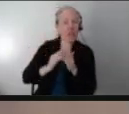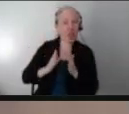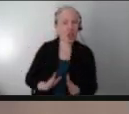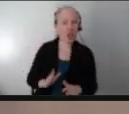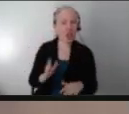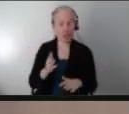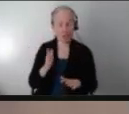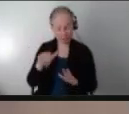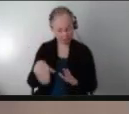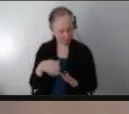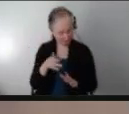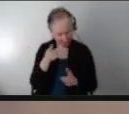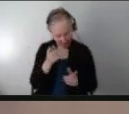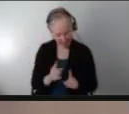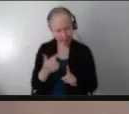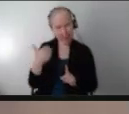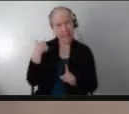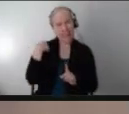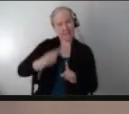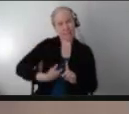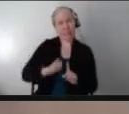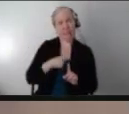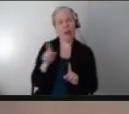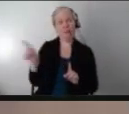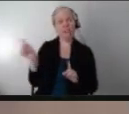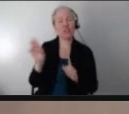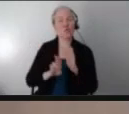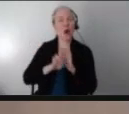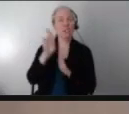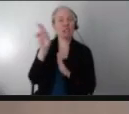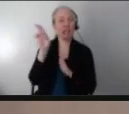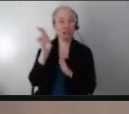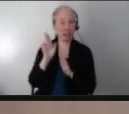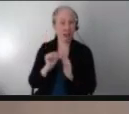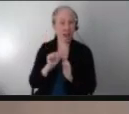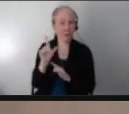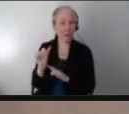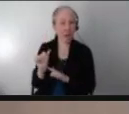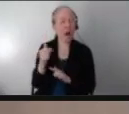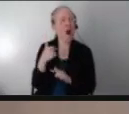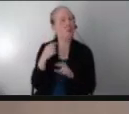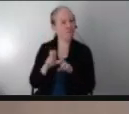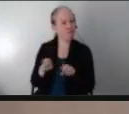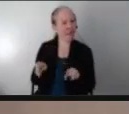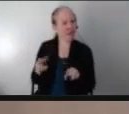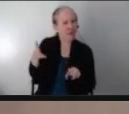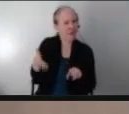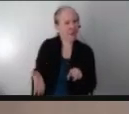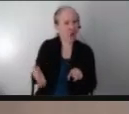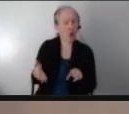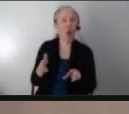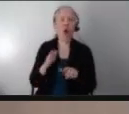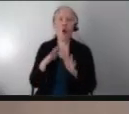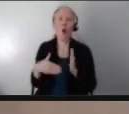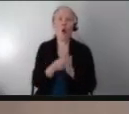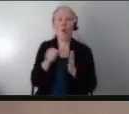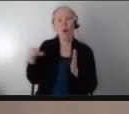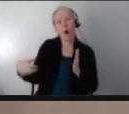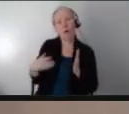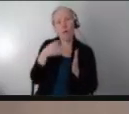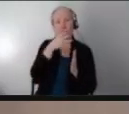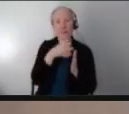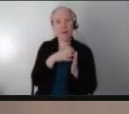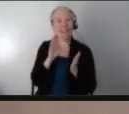last month, I was in Huntsville, Alabama, and served on a panel with all of the other female